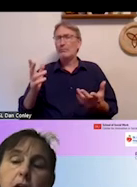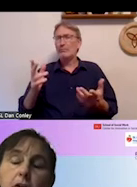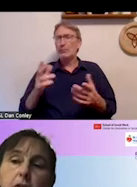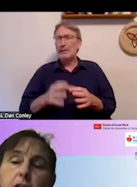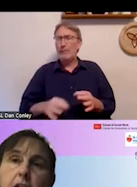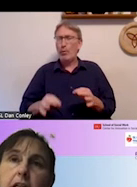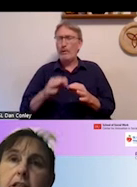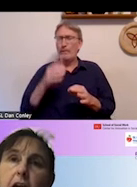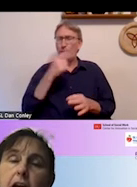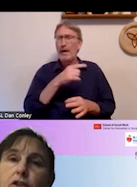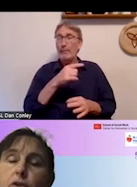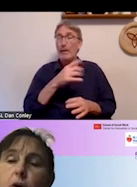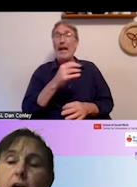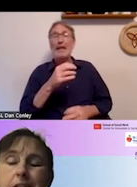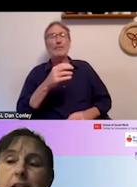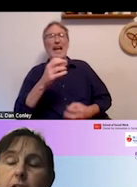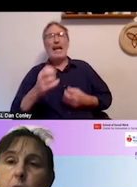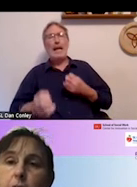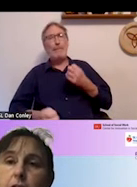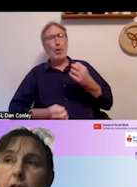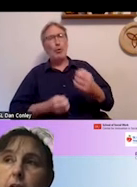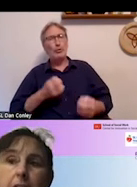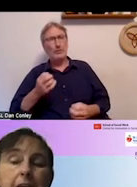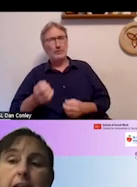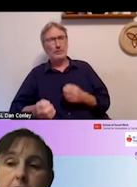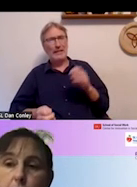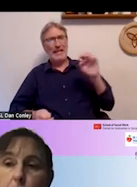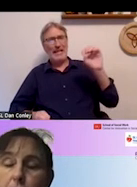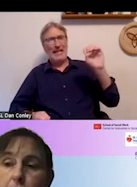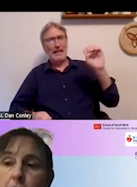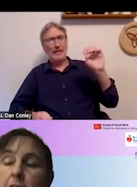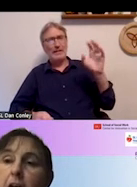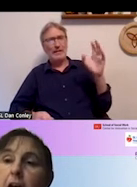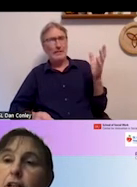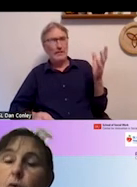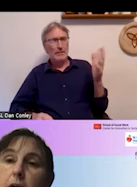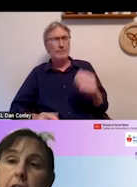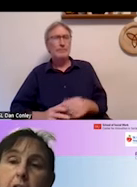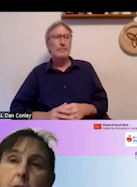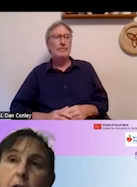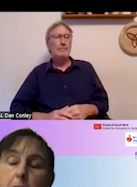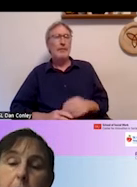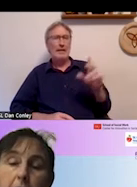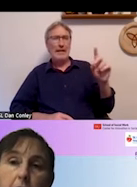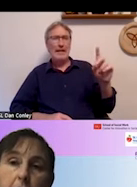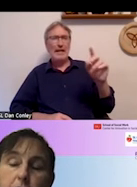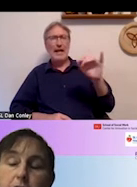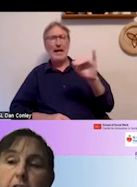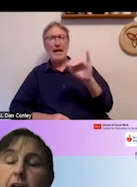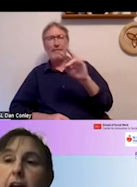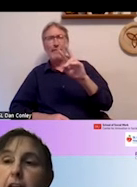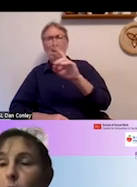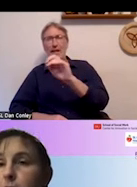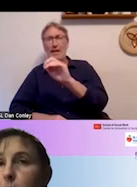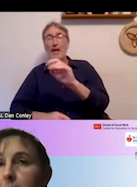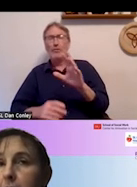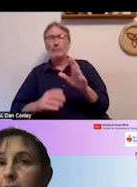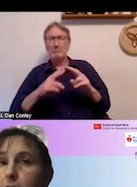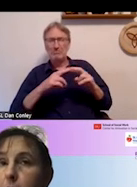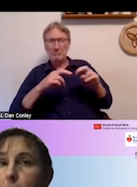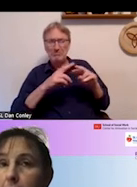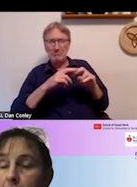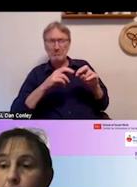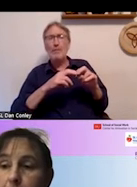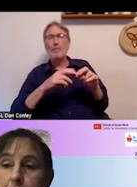look at all those things as you are dealing with any situation, it's going to help you to better understand and going to